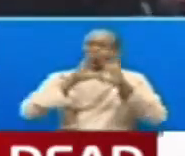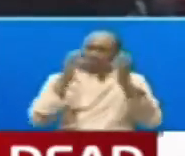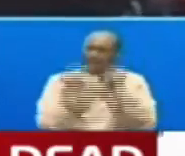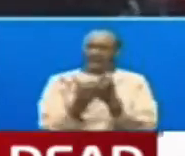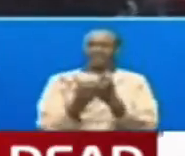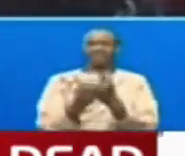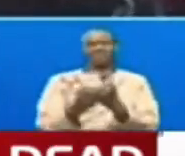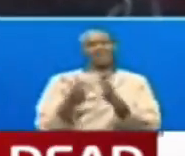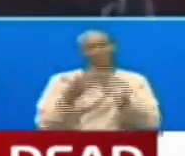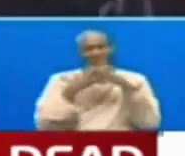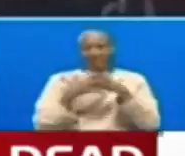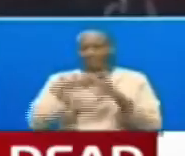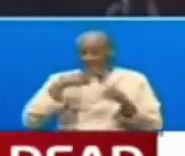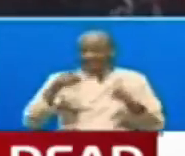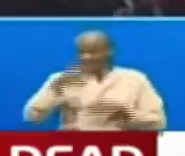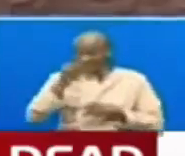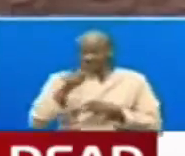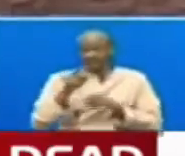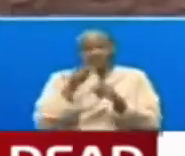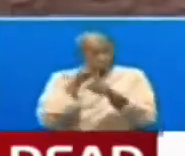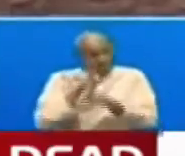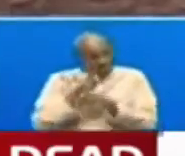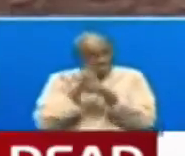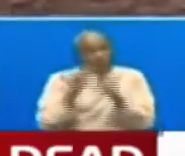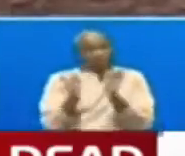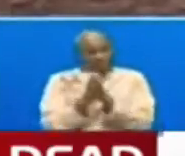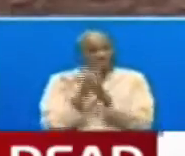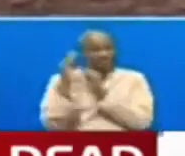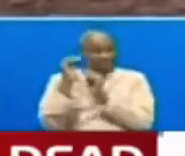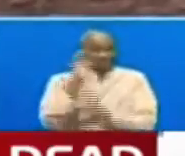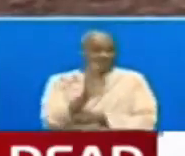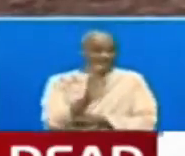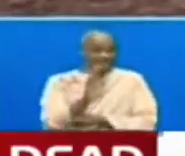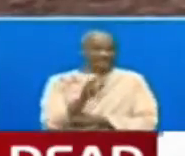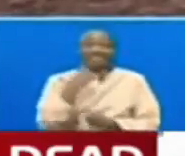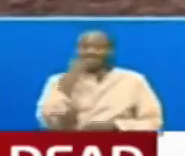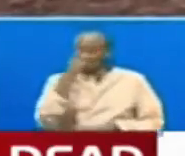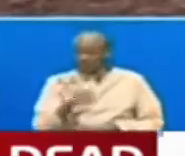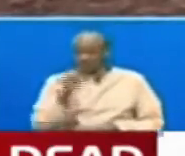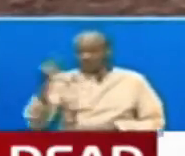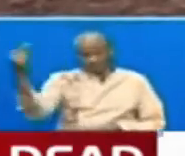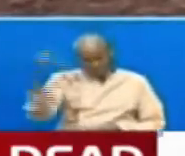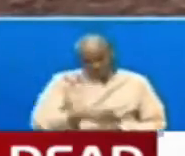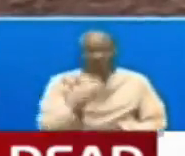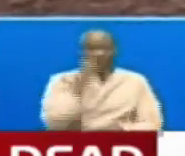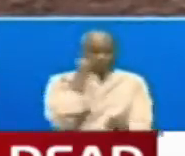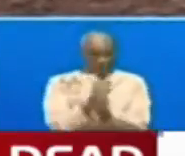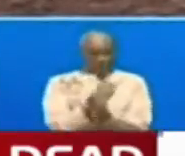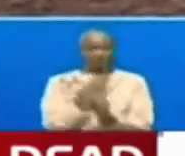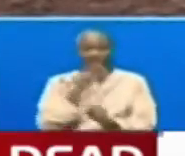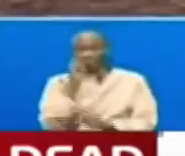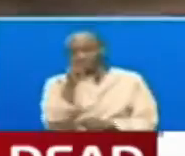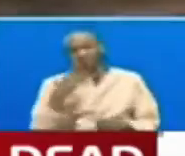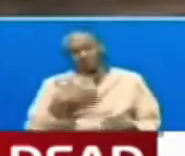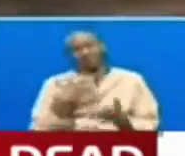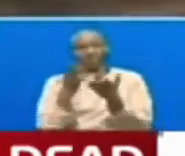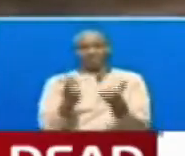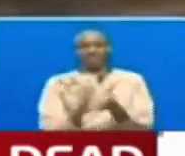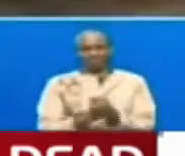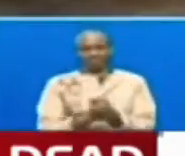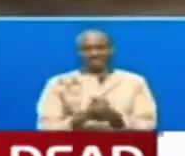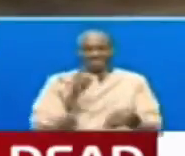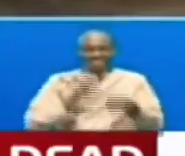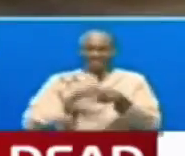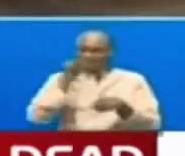may have to be cautious with her expectations. He said that he's coming for work and he wants to see people here. Looking